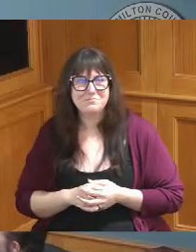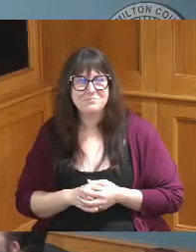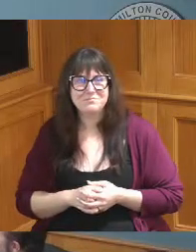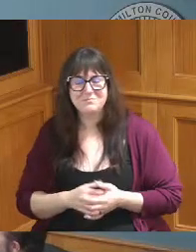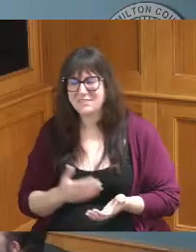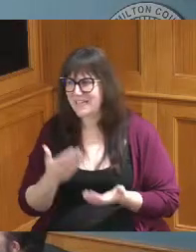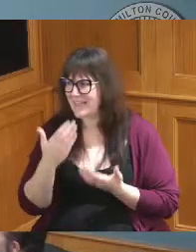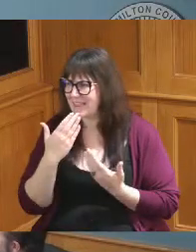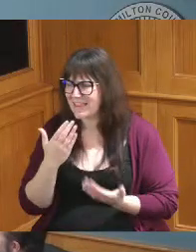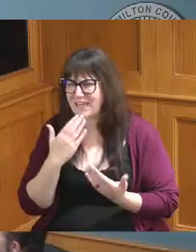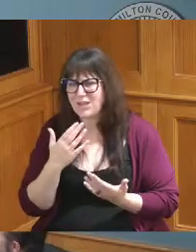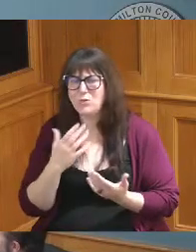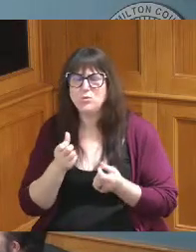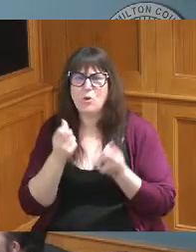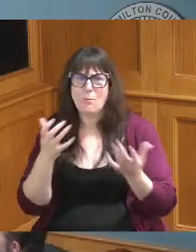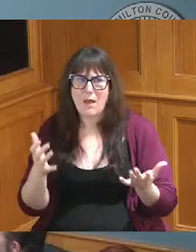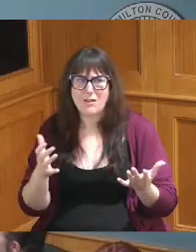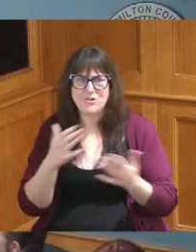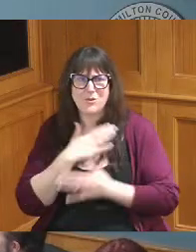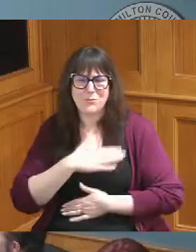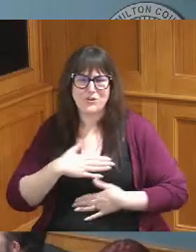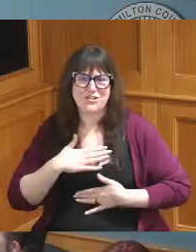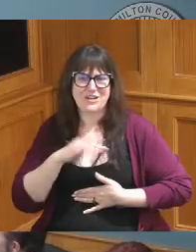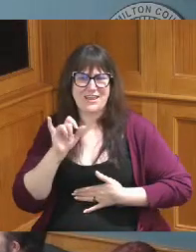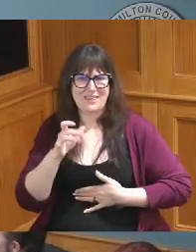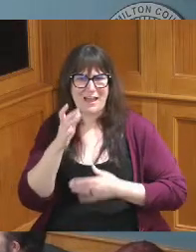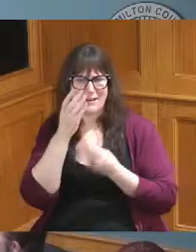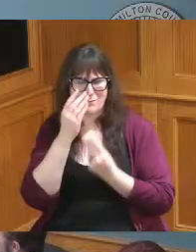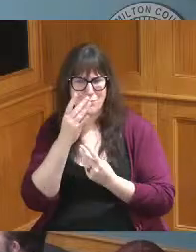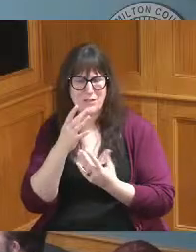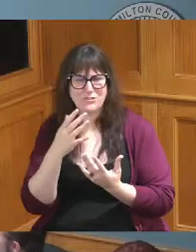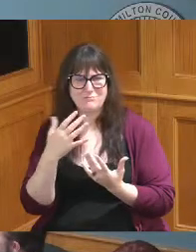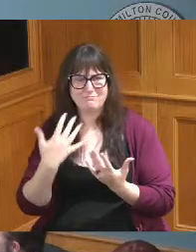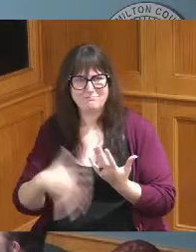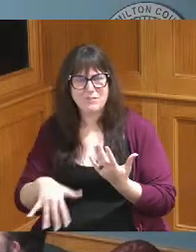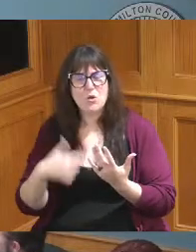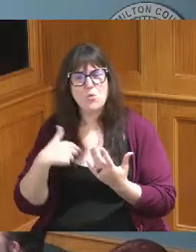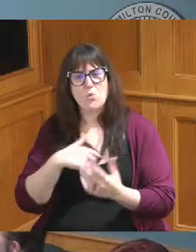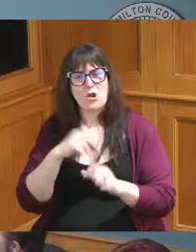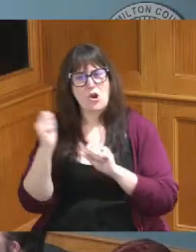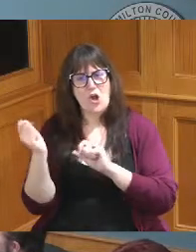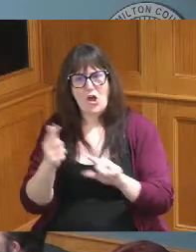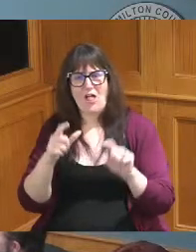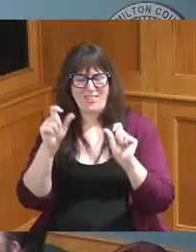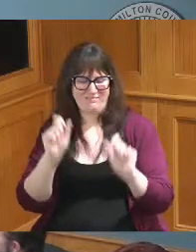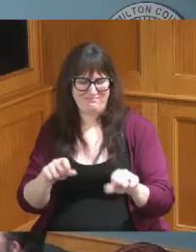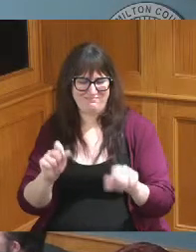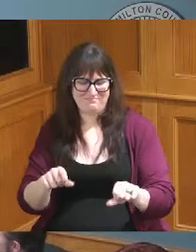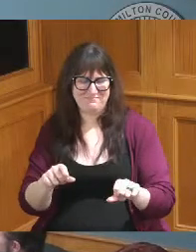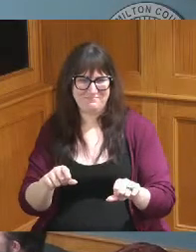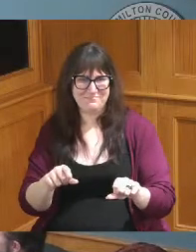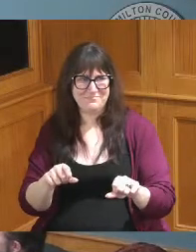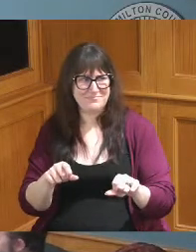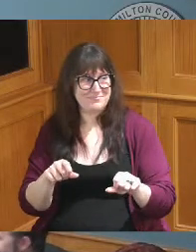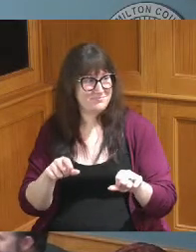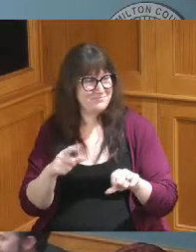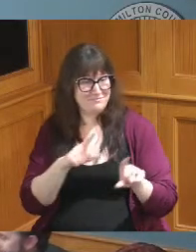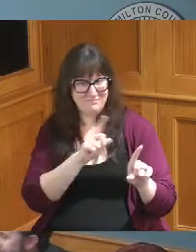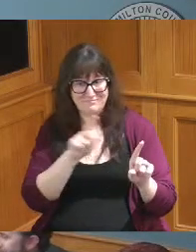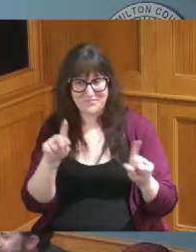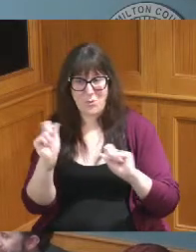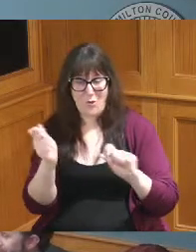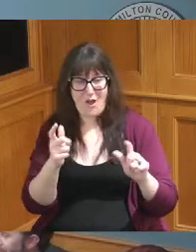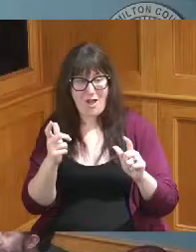Thank you. Thank you very much. Appreciate that information. We're all able. I think everybody in this room now knows that they're able to do